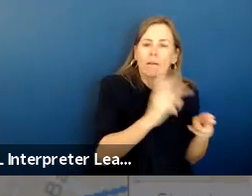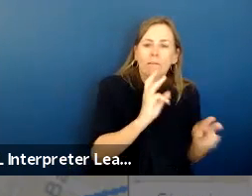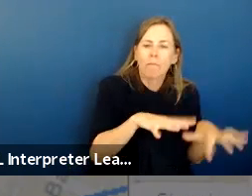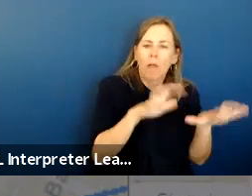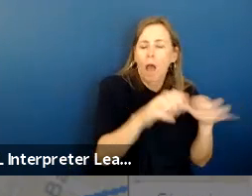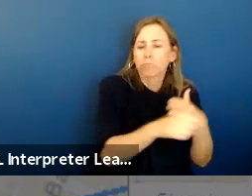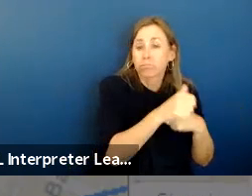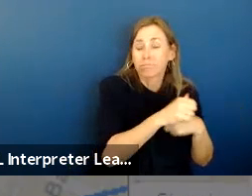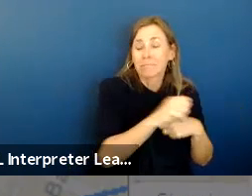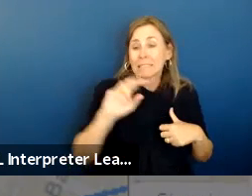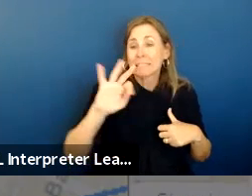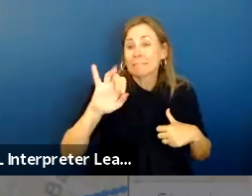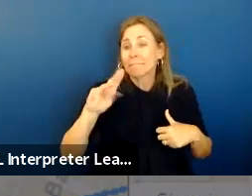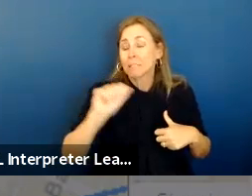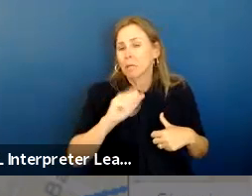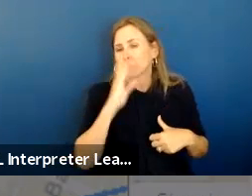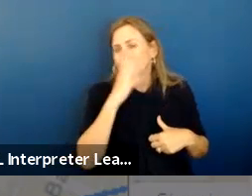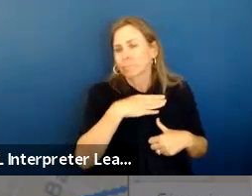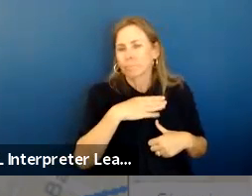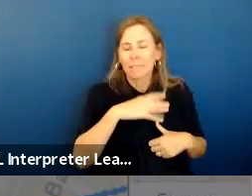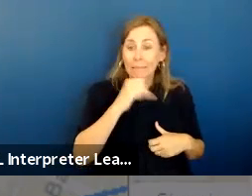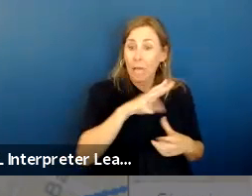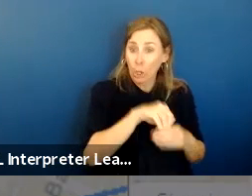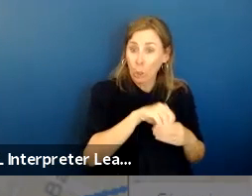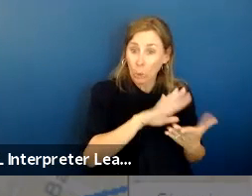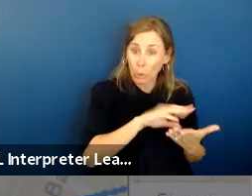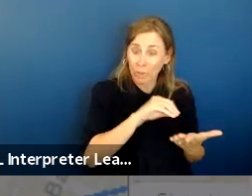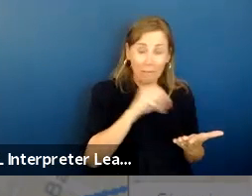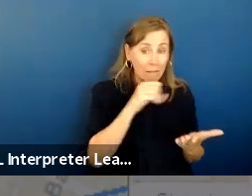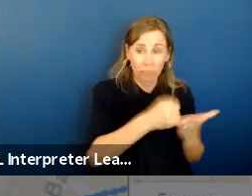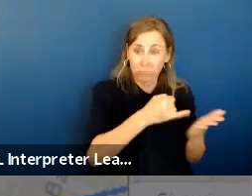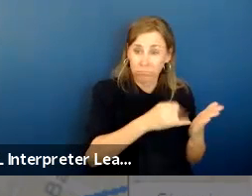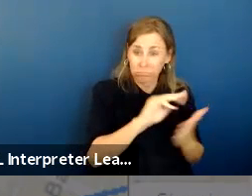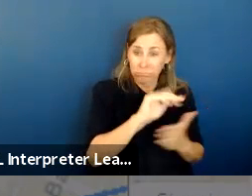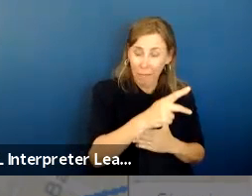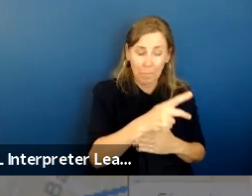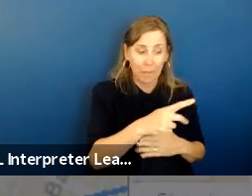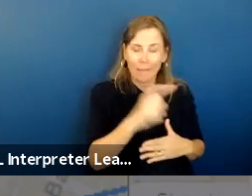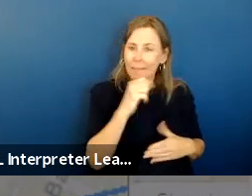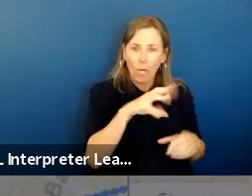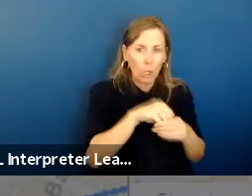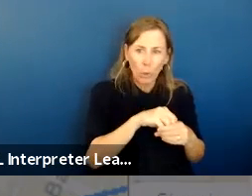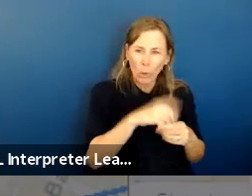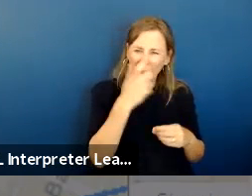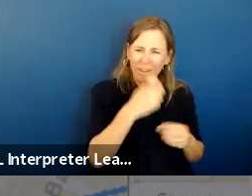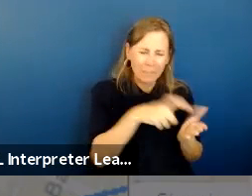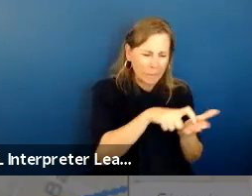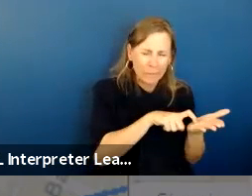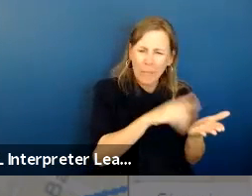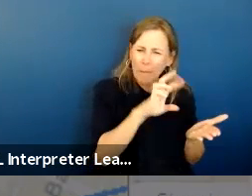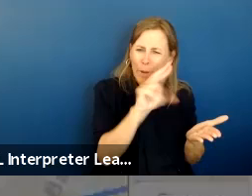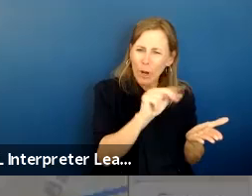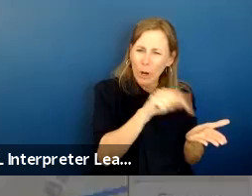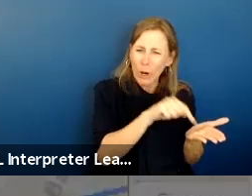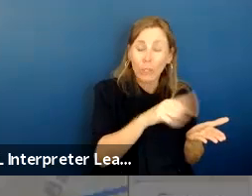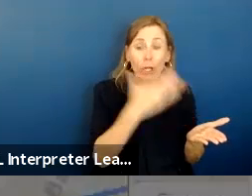temporary conditions. Because the maps are not updated to show the potential flood risk due to the burn scars, a good rule of thumb is that if you can